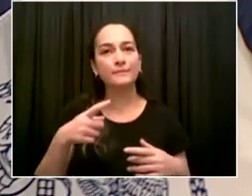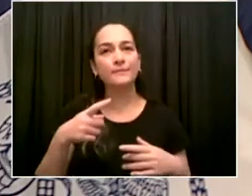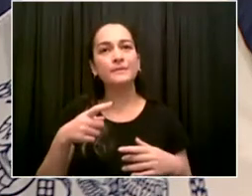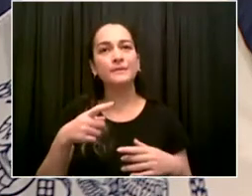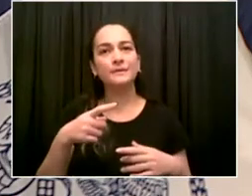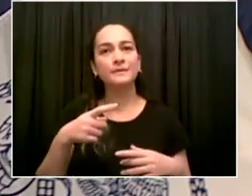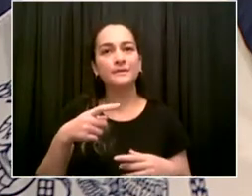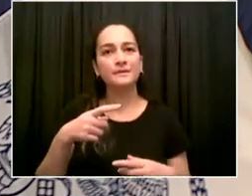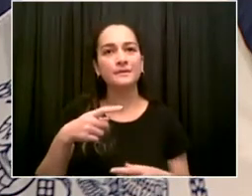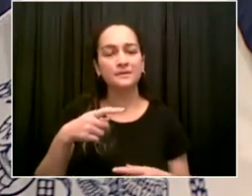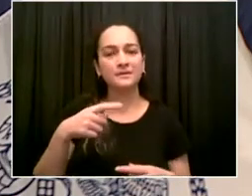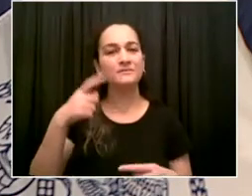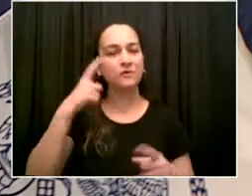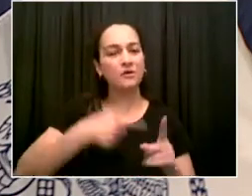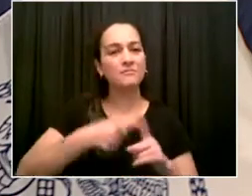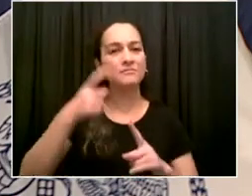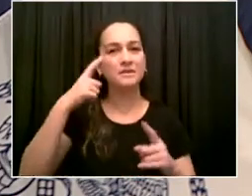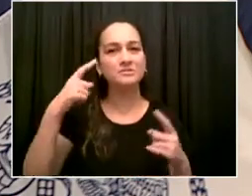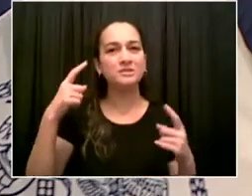Daniel Gillison.